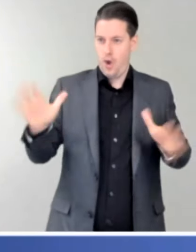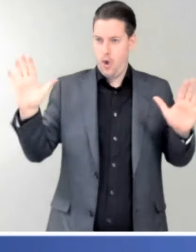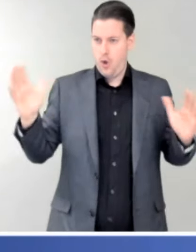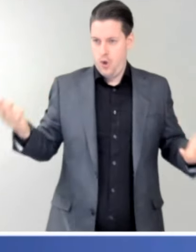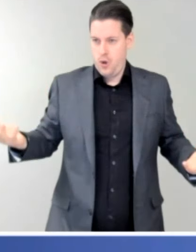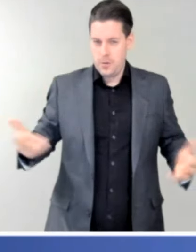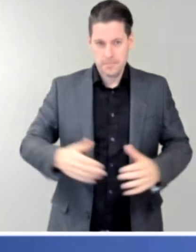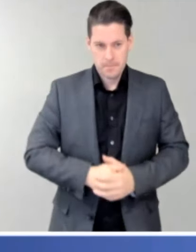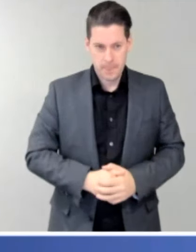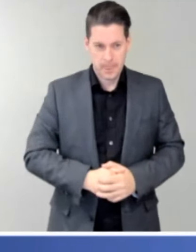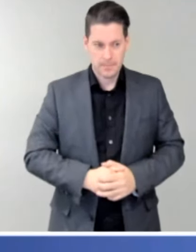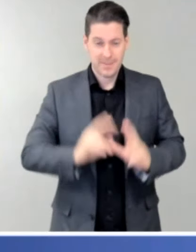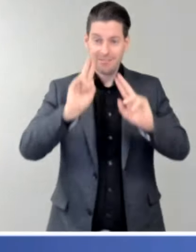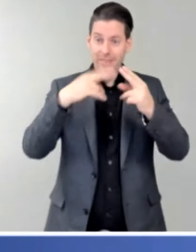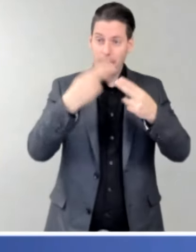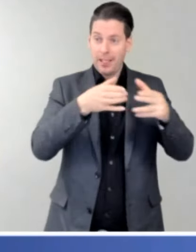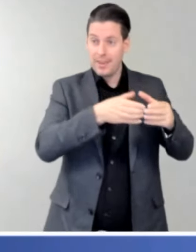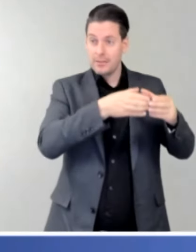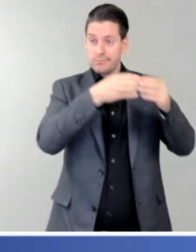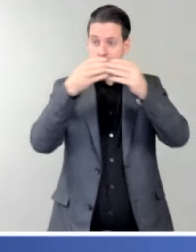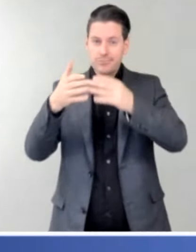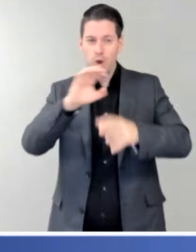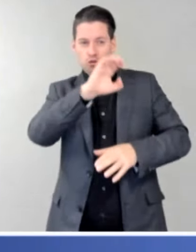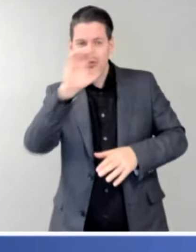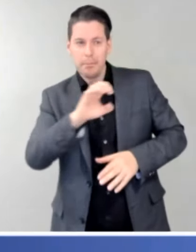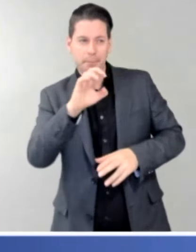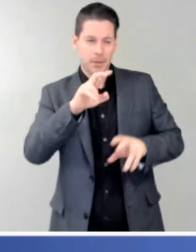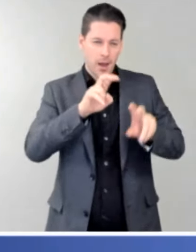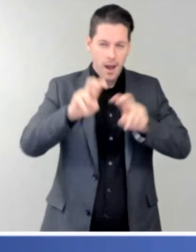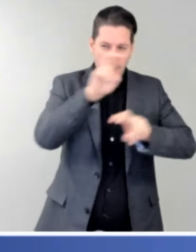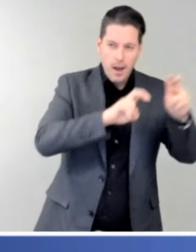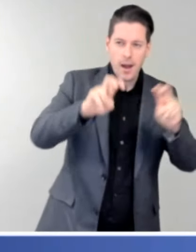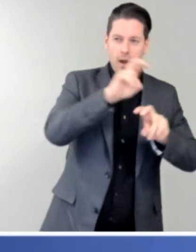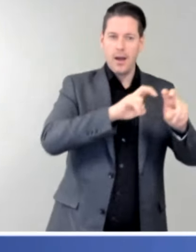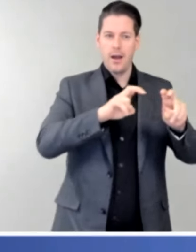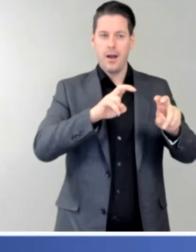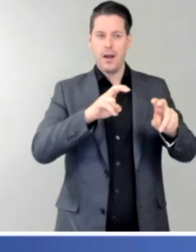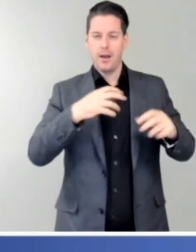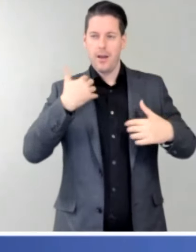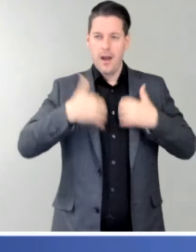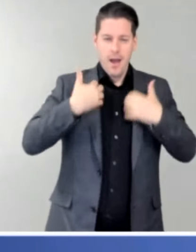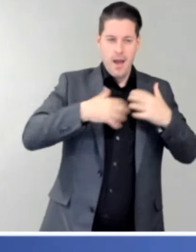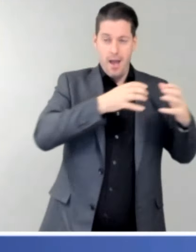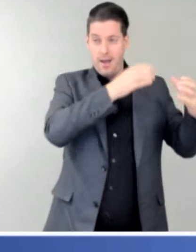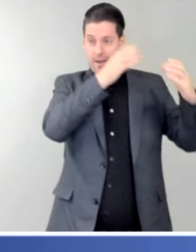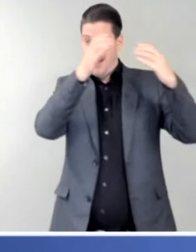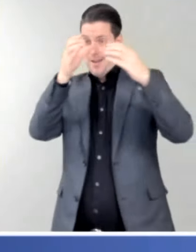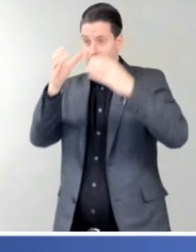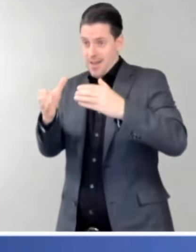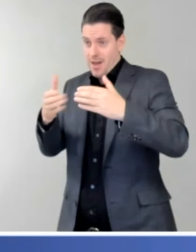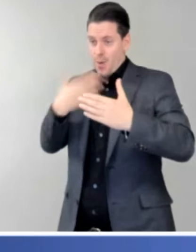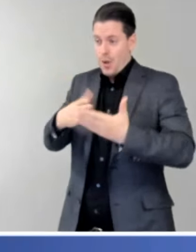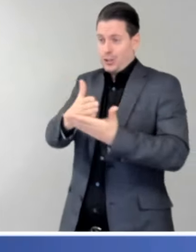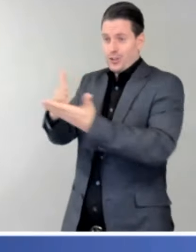Families returning from a European summer holiday, years in the dreaming, giddy with stories that would never mellow into